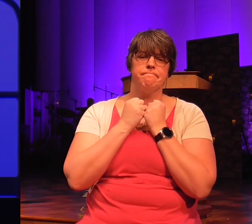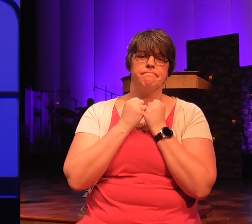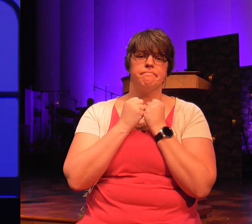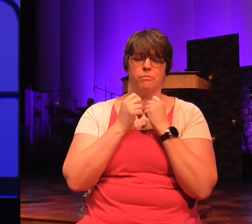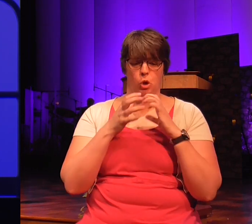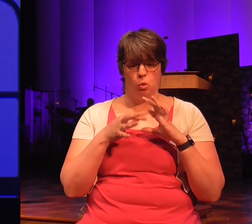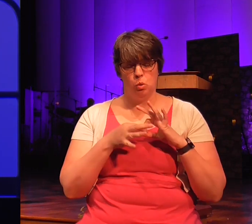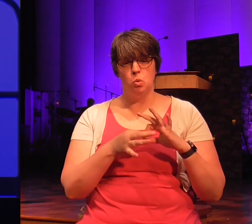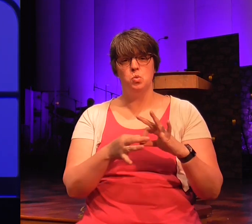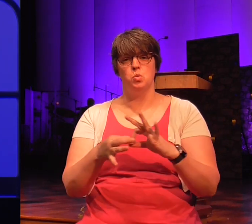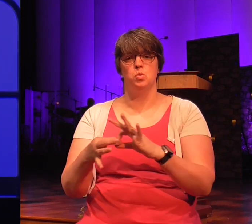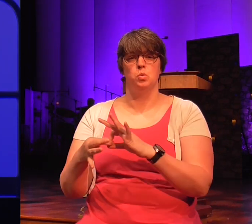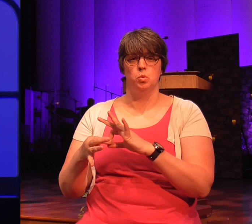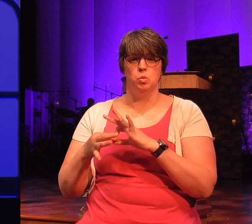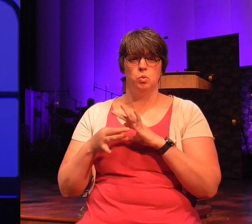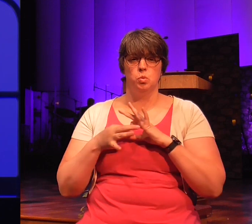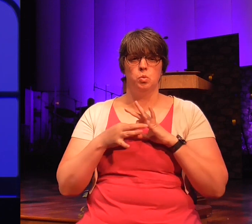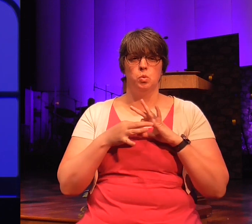unity,